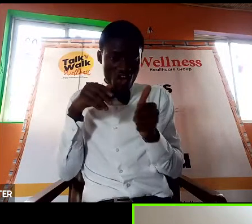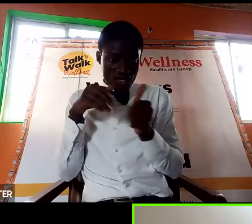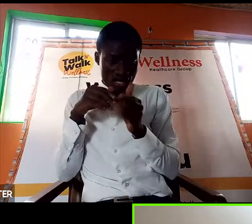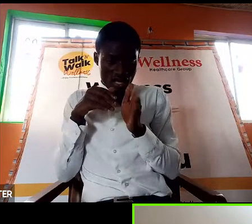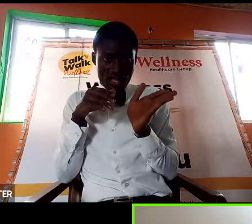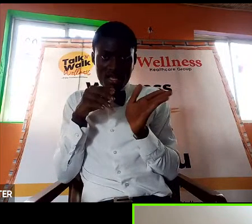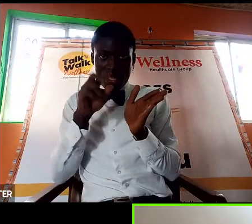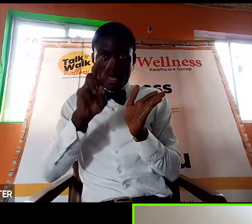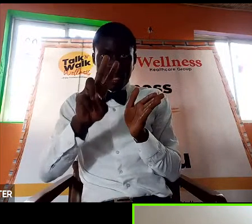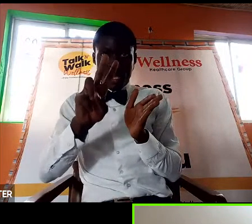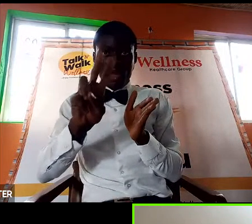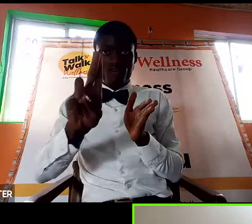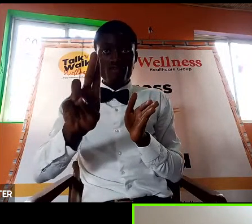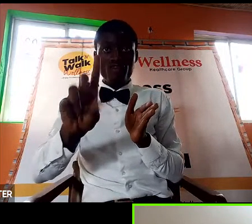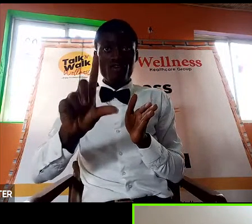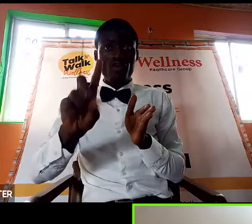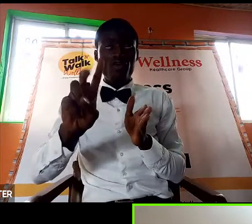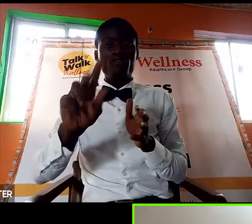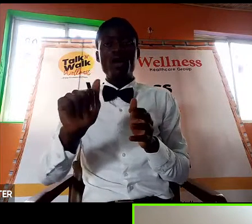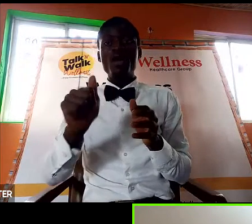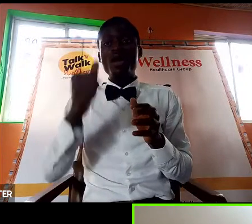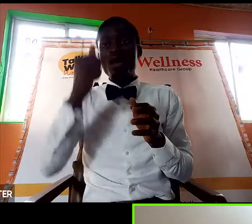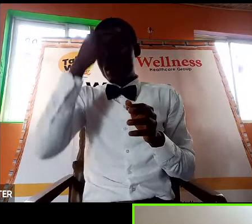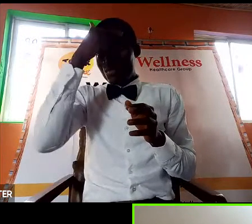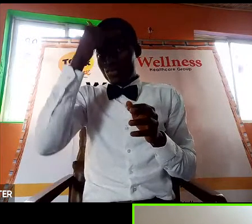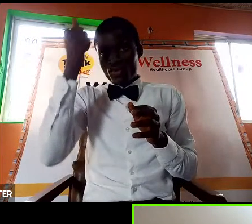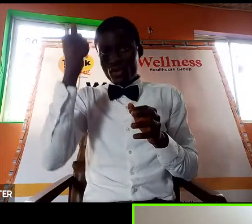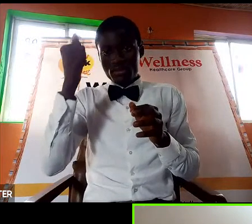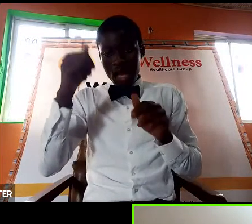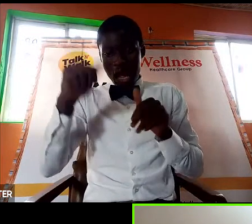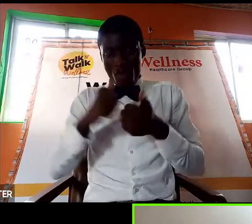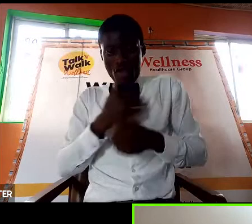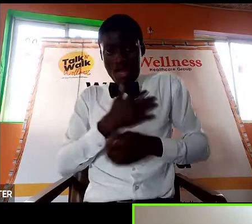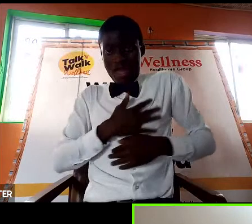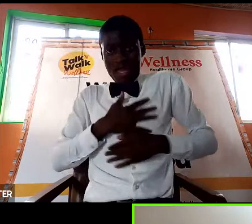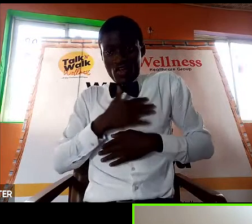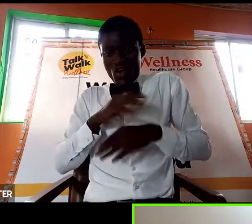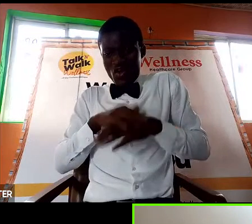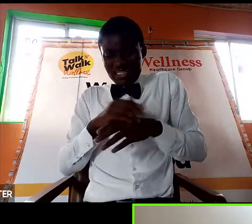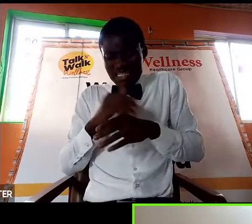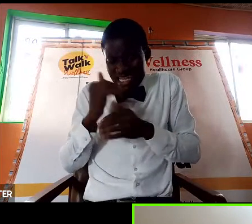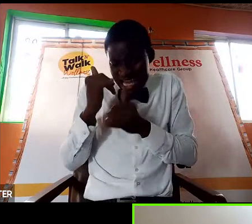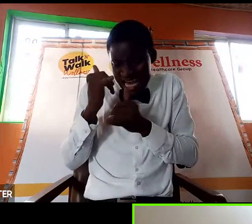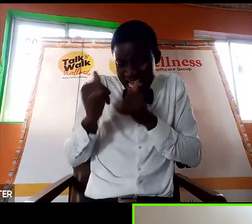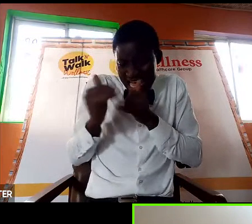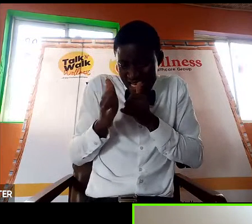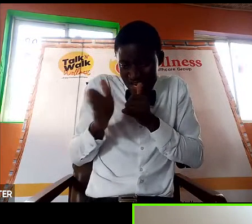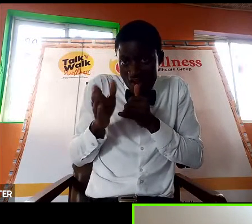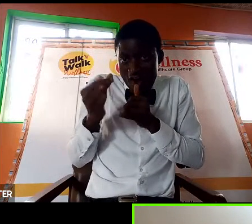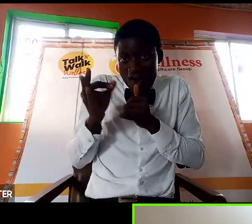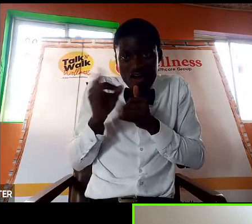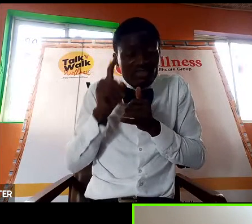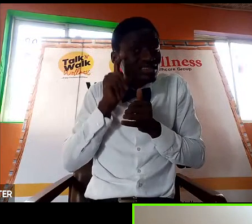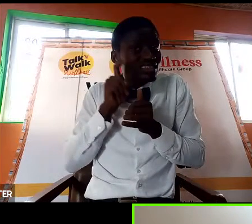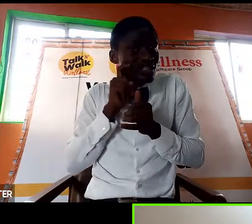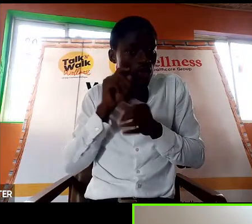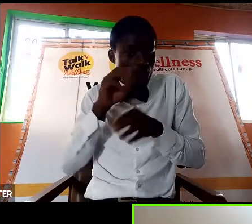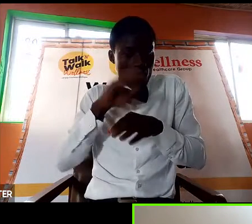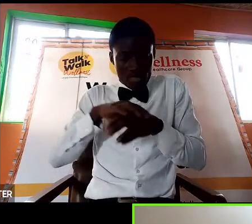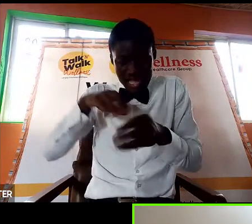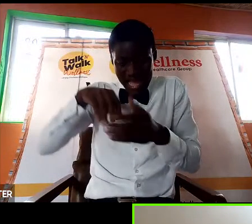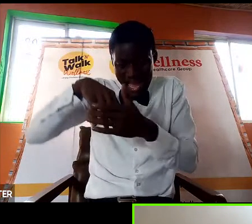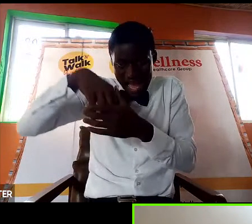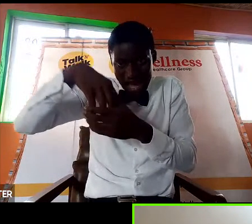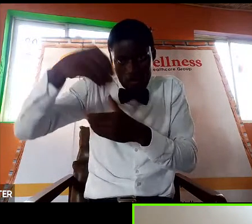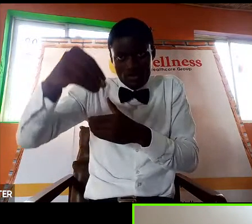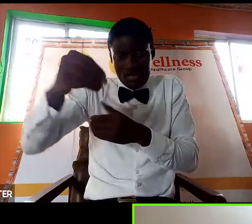arousals are on the nerve endings, and the nerve endings are at the outer side of the vulva. So if you are now going to